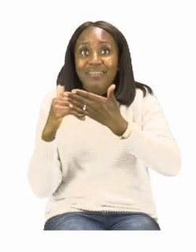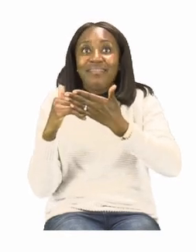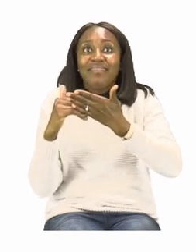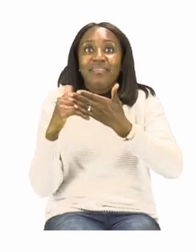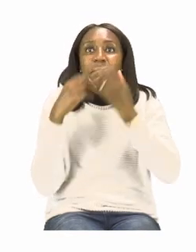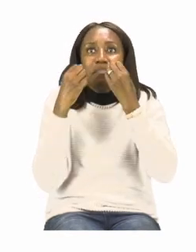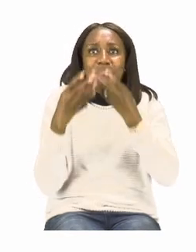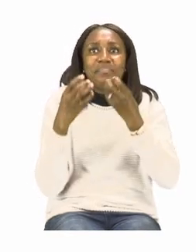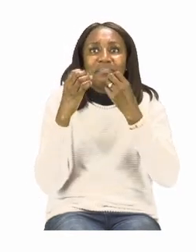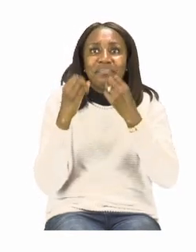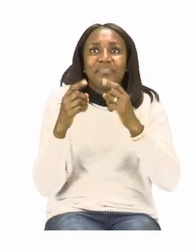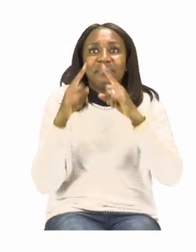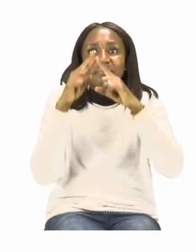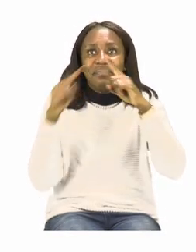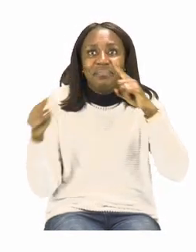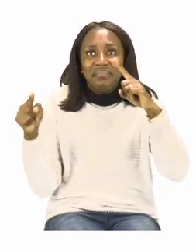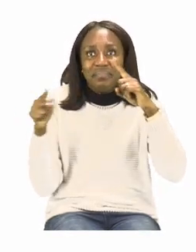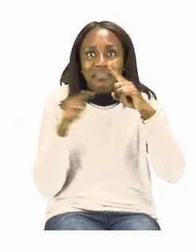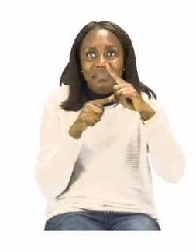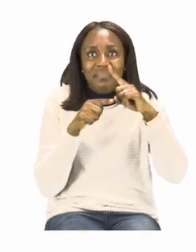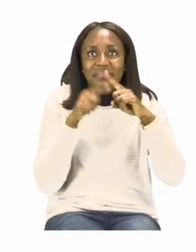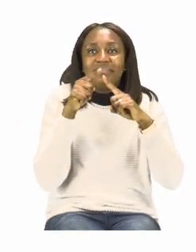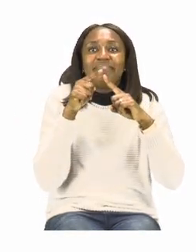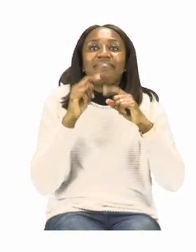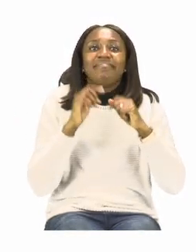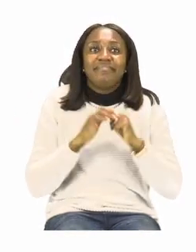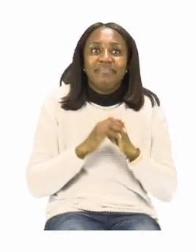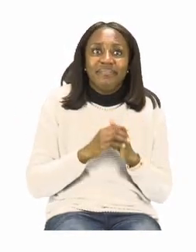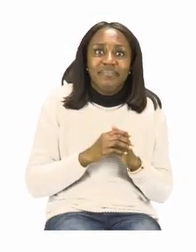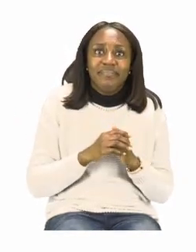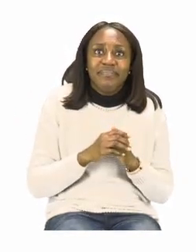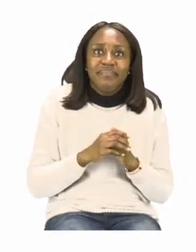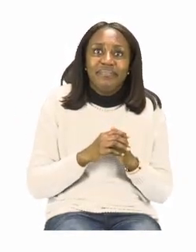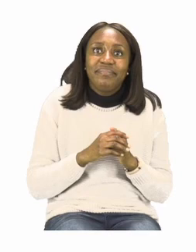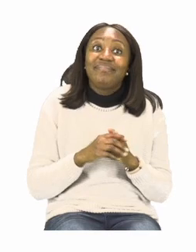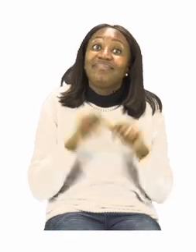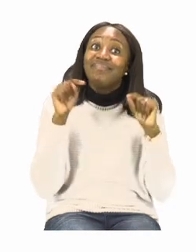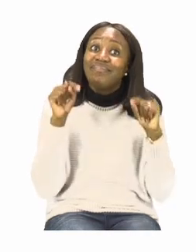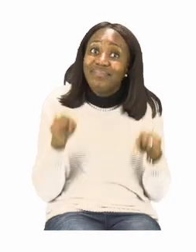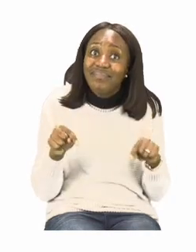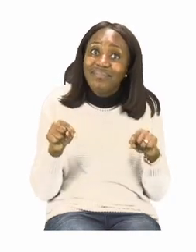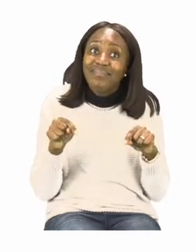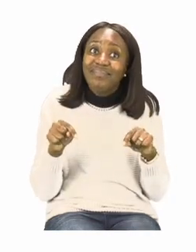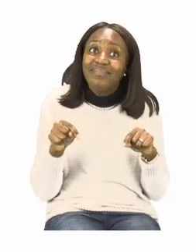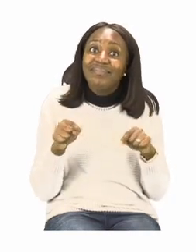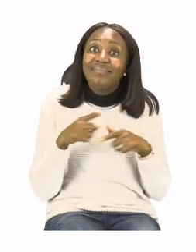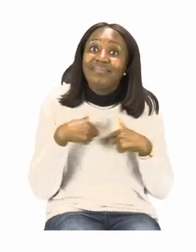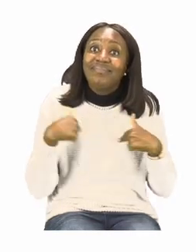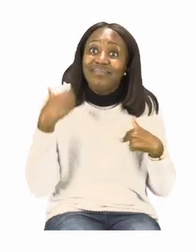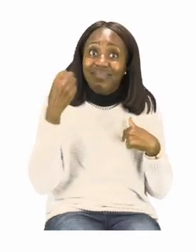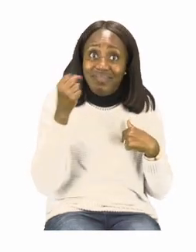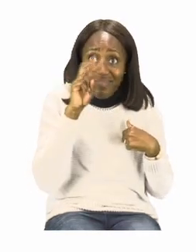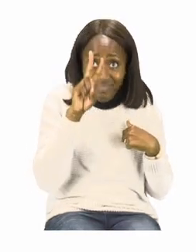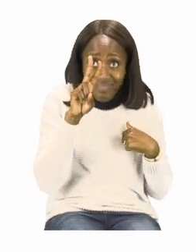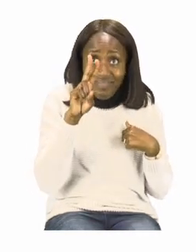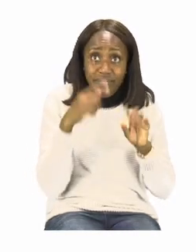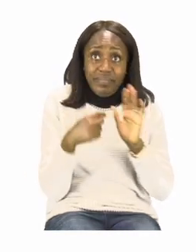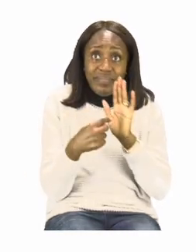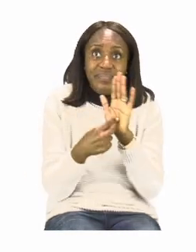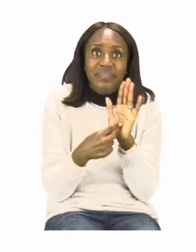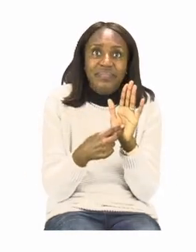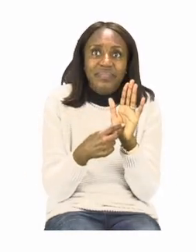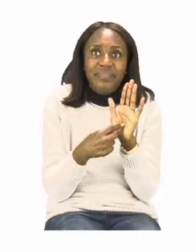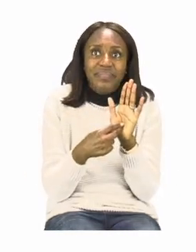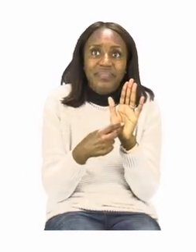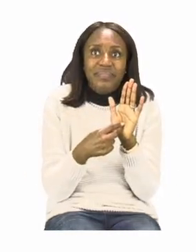many triangles in one shape. Now we have two here in the classroom, so let's take a